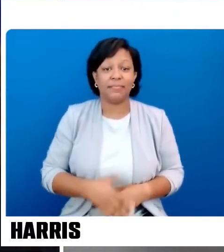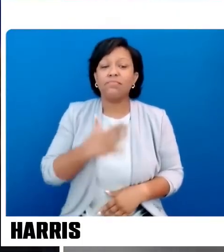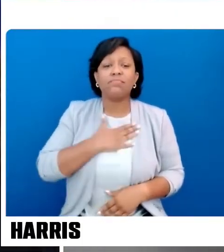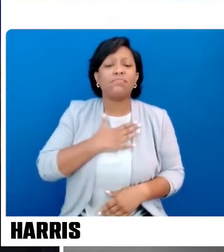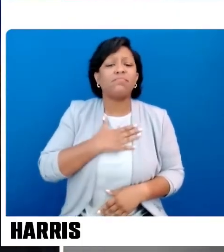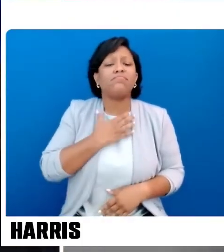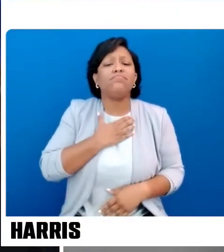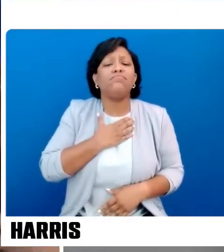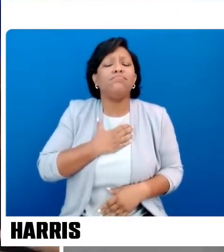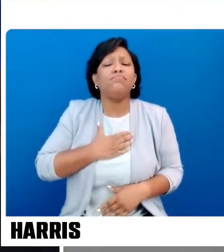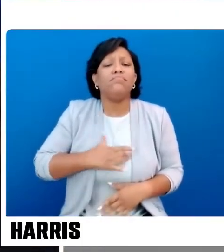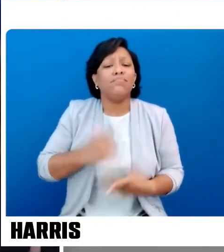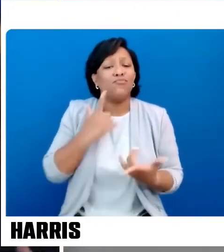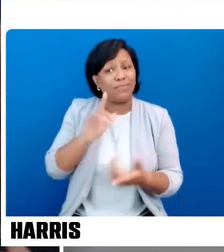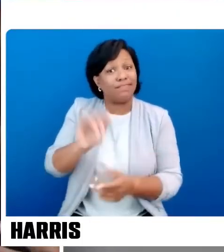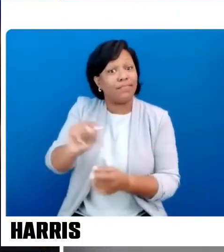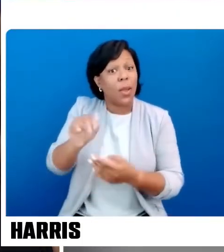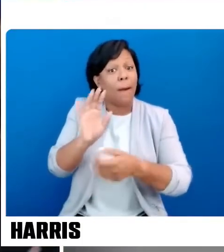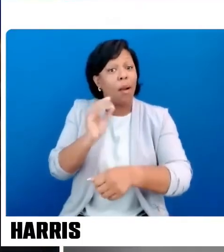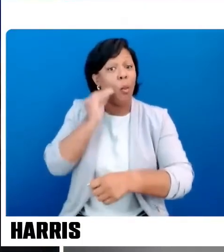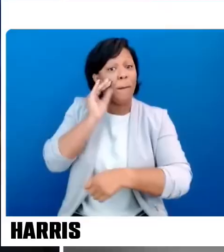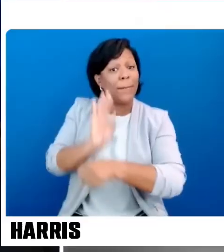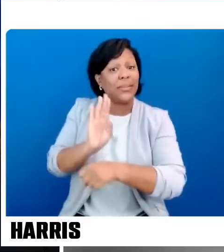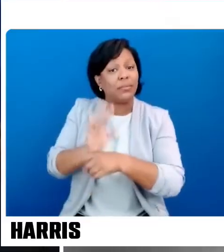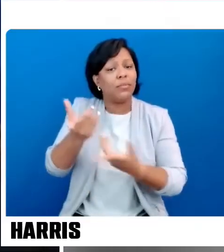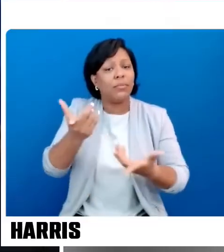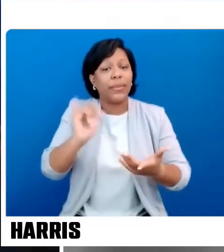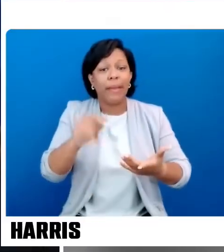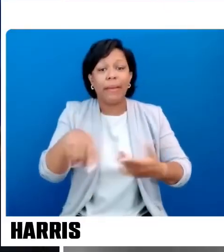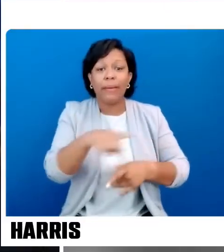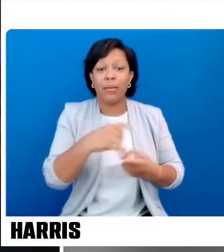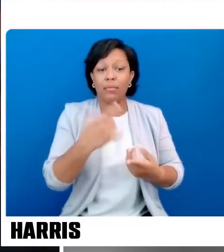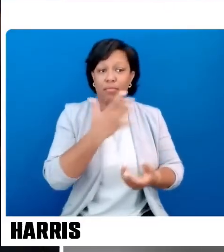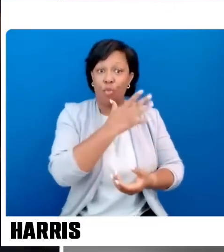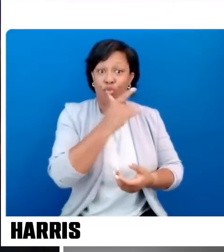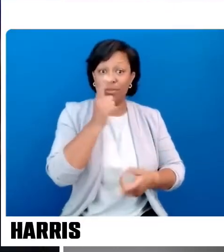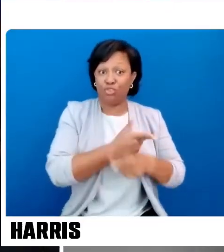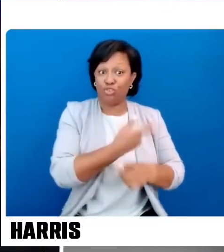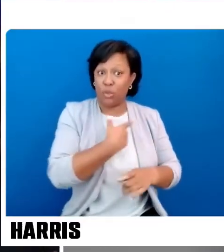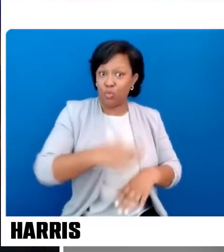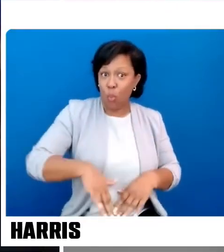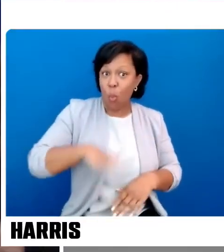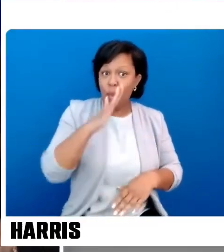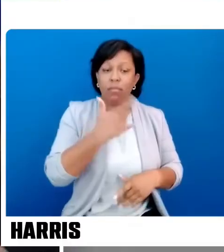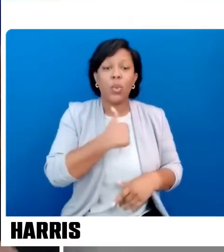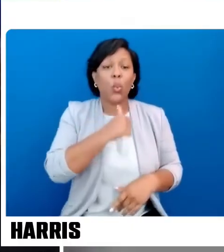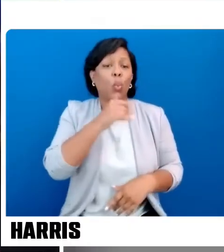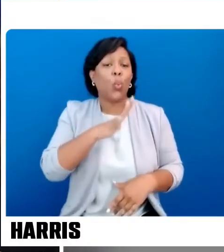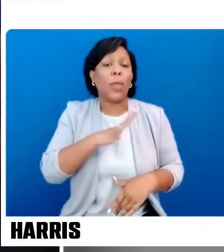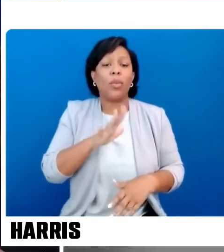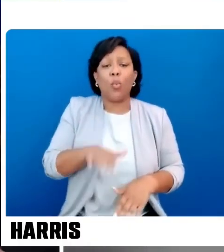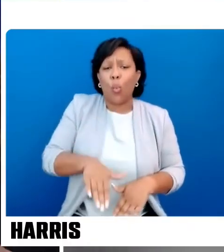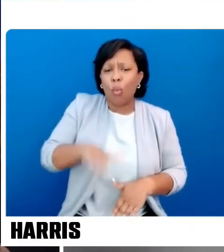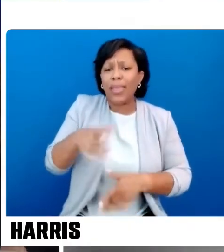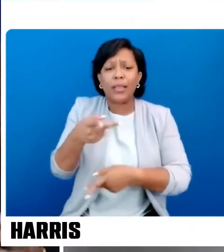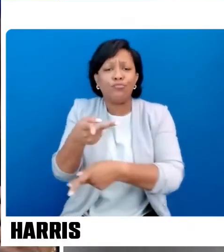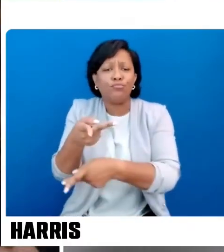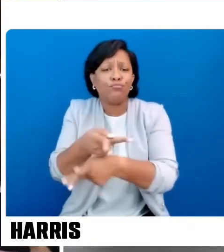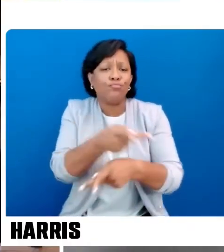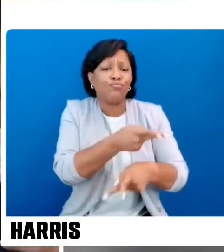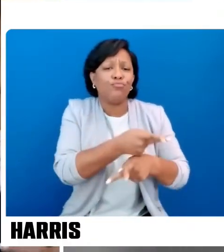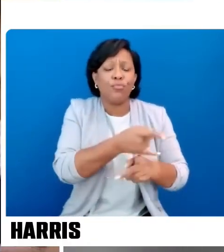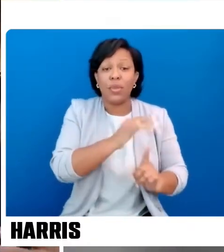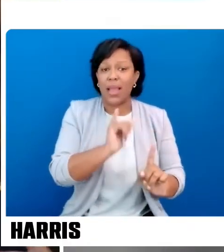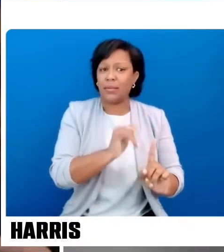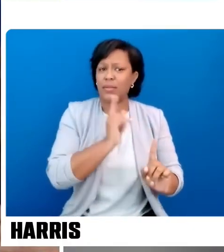my sister and me, but there was a woman who helped raise us. We call her our second mother. She was a small business owner. I love our small businesses.